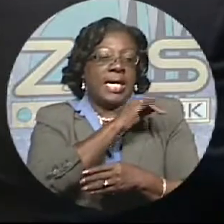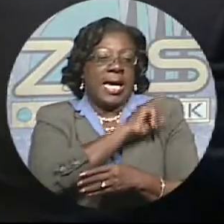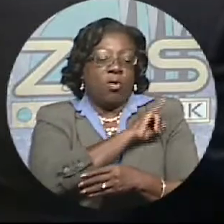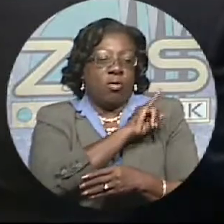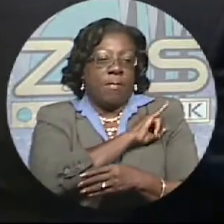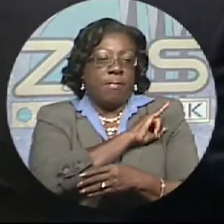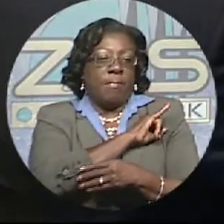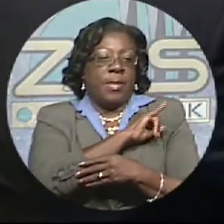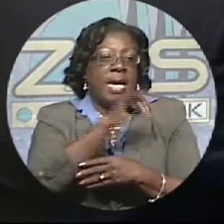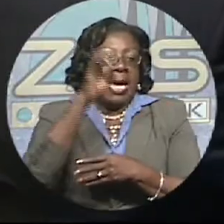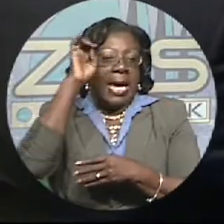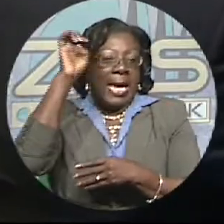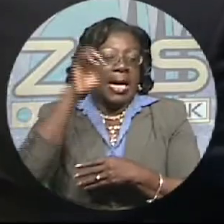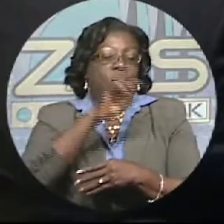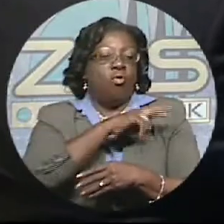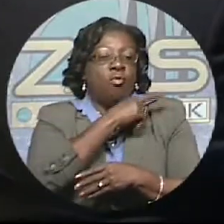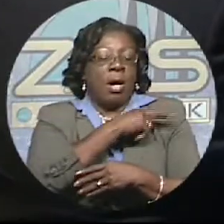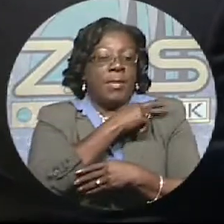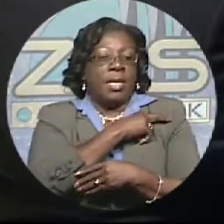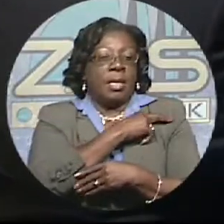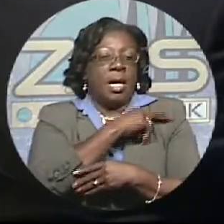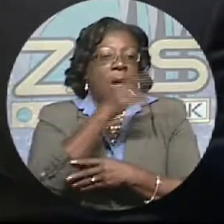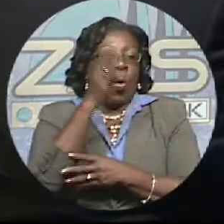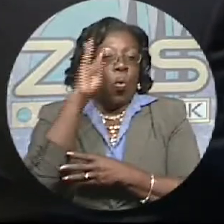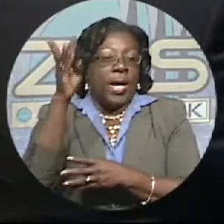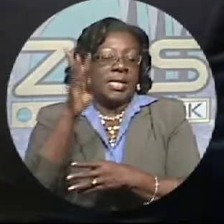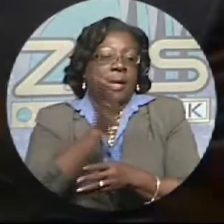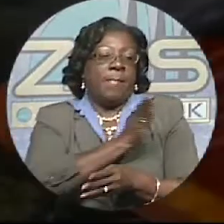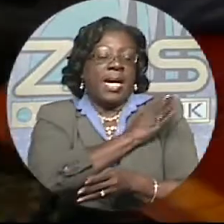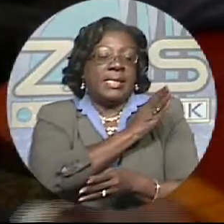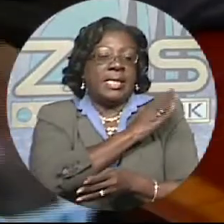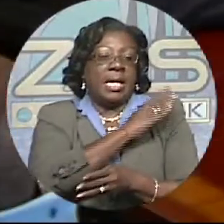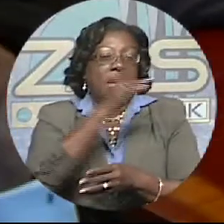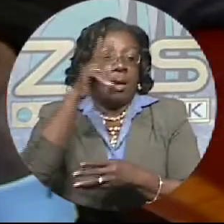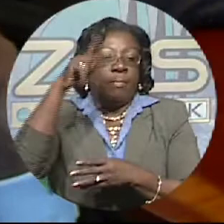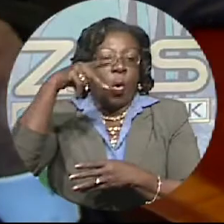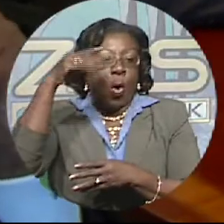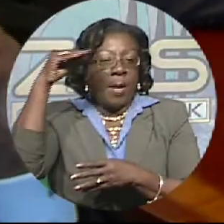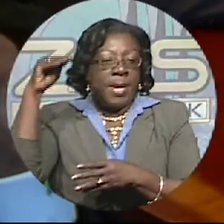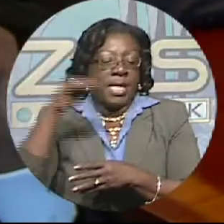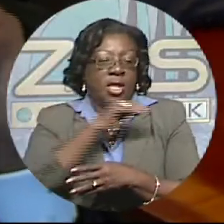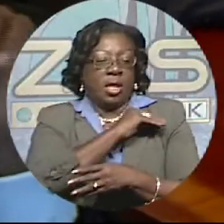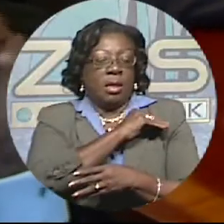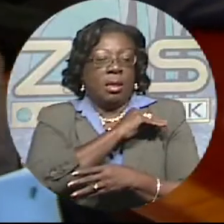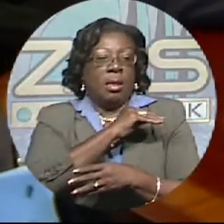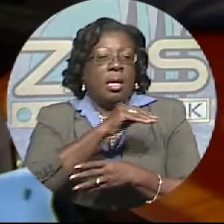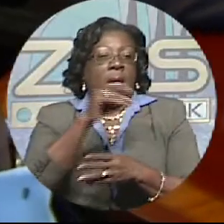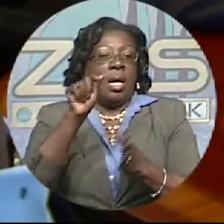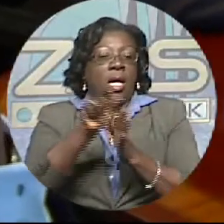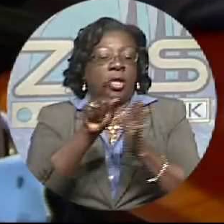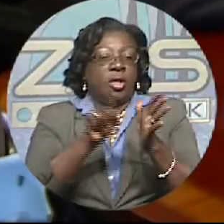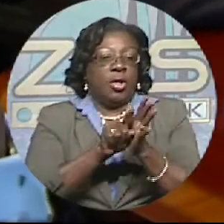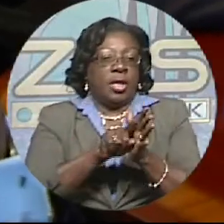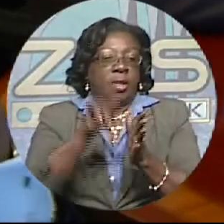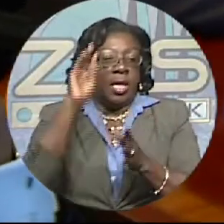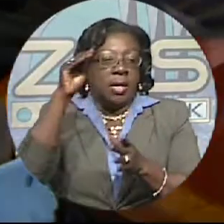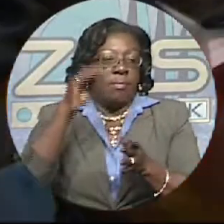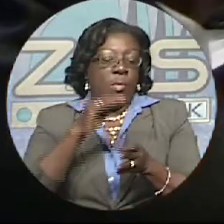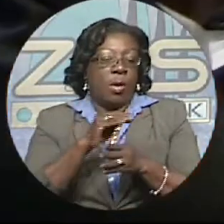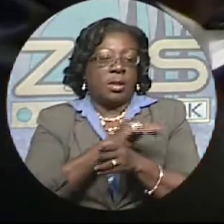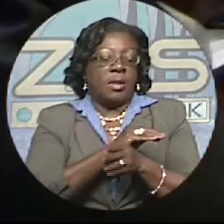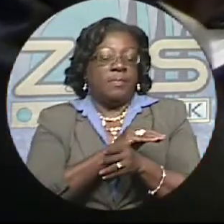forensic accountant Ed Ramming, businessmen Wes Bastian and Paul Major, attorney James Moxie, and hedge funds expert Dirk